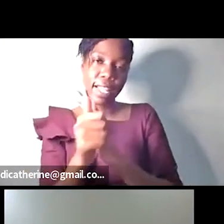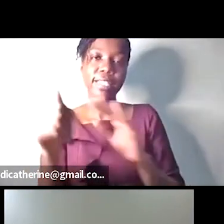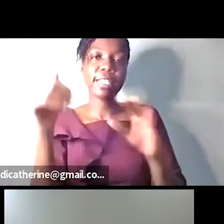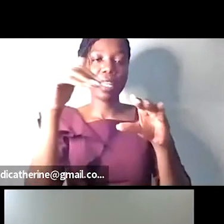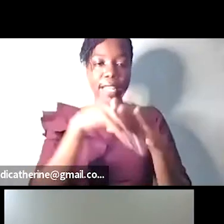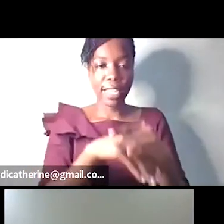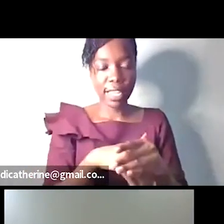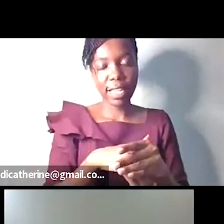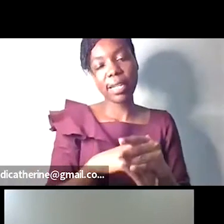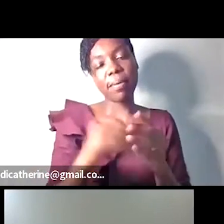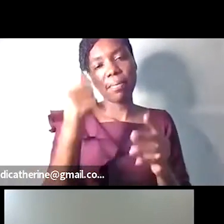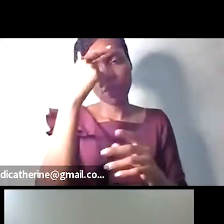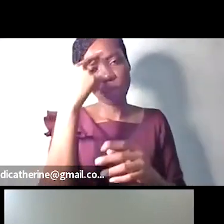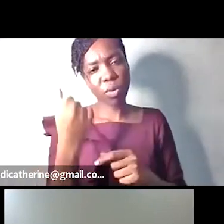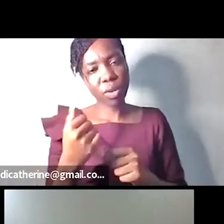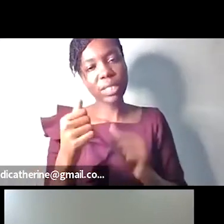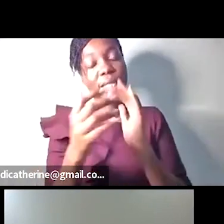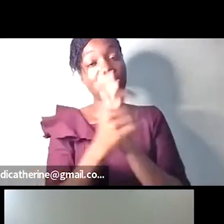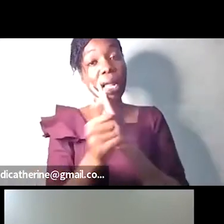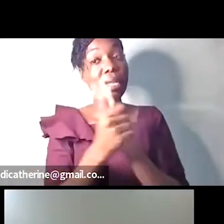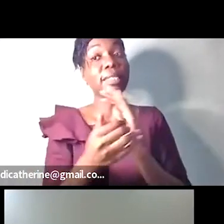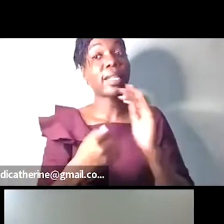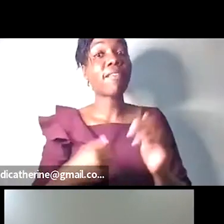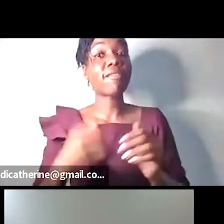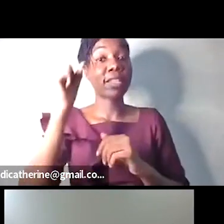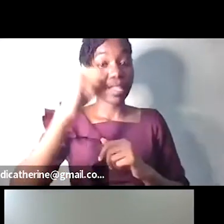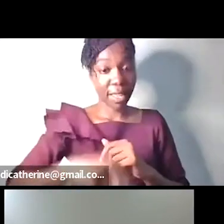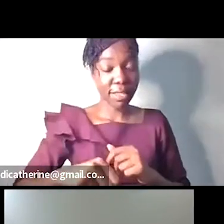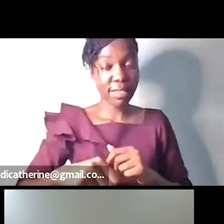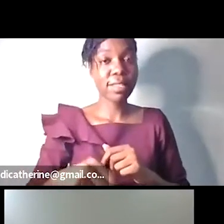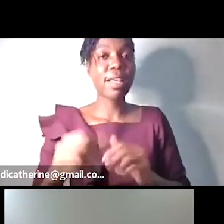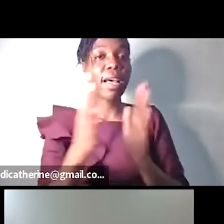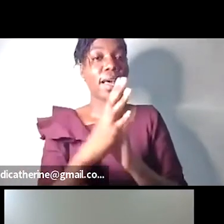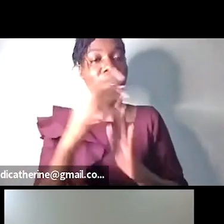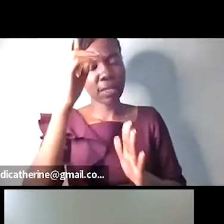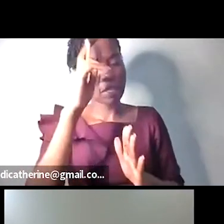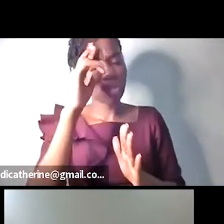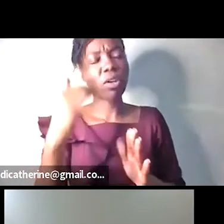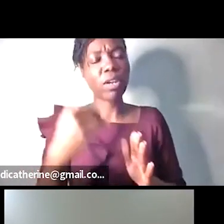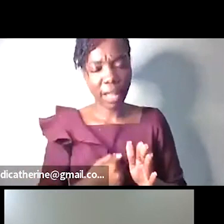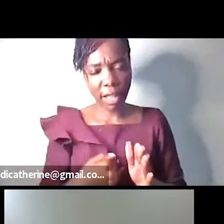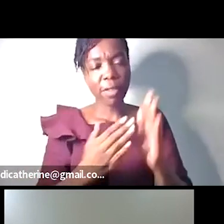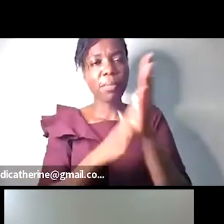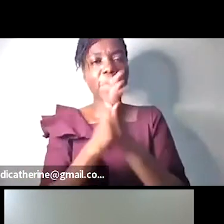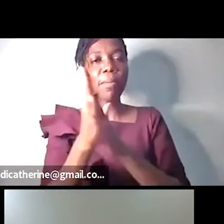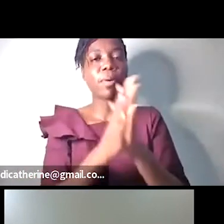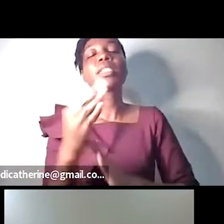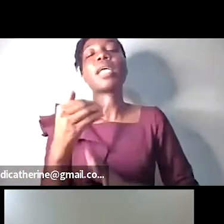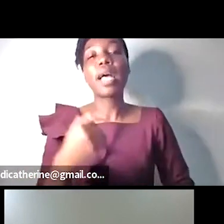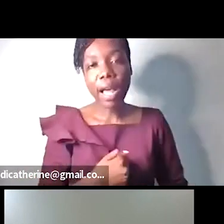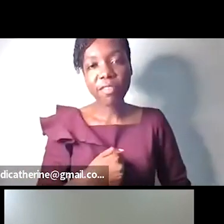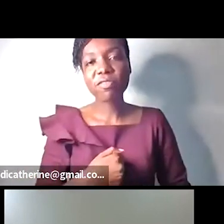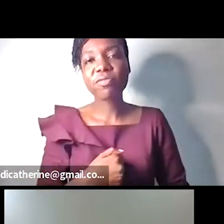your talent is, your passion is, and your purpose is, all right? And so